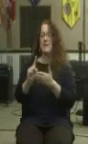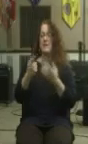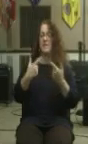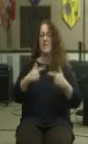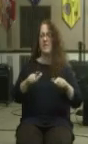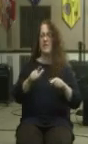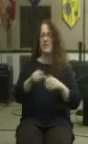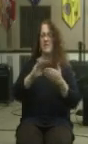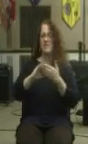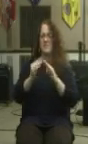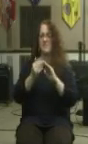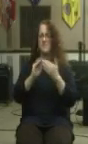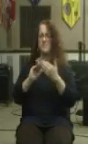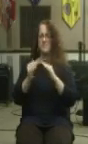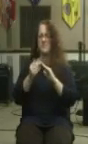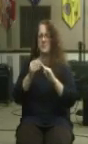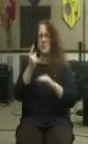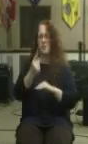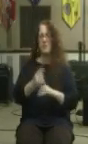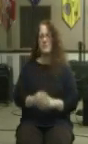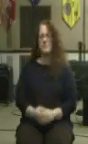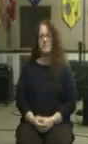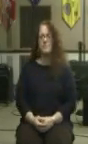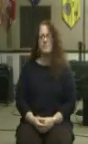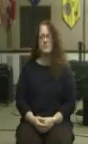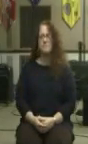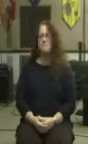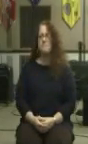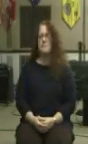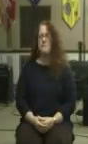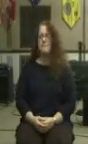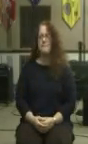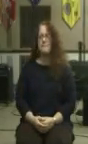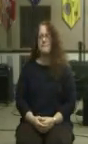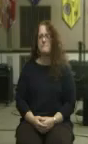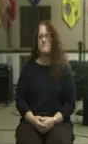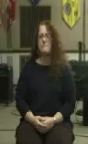God, let us in this city be one.